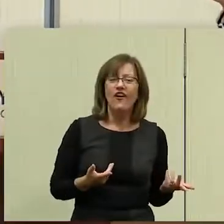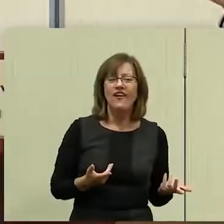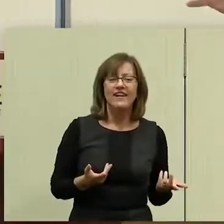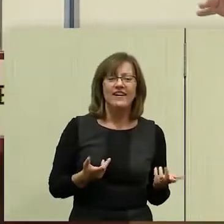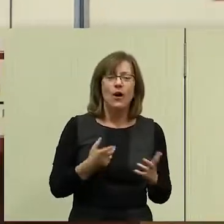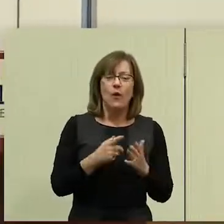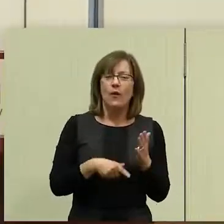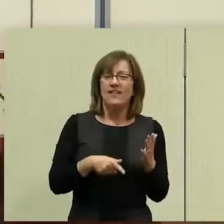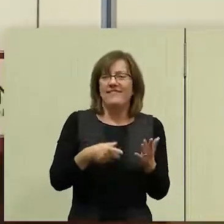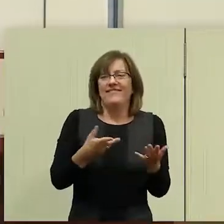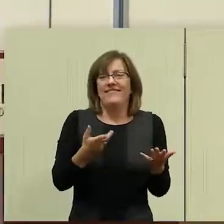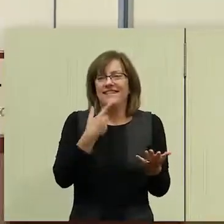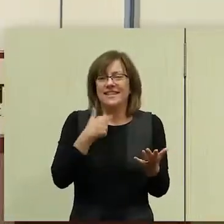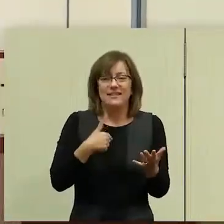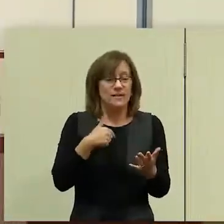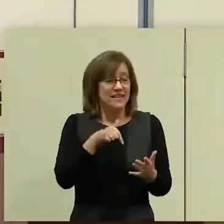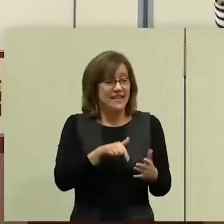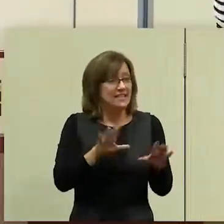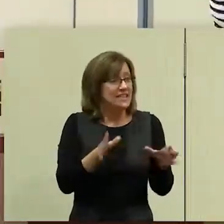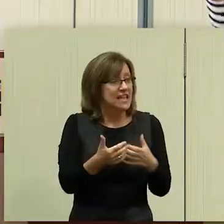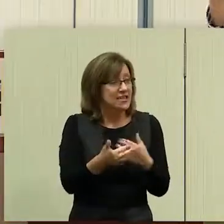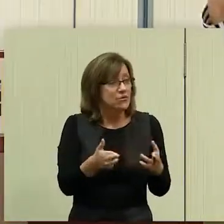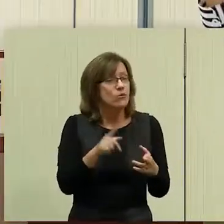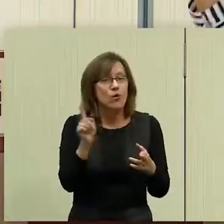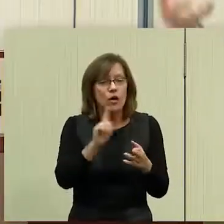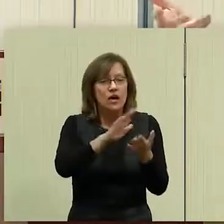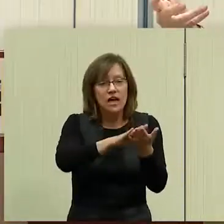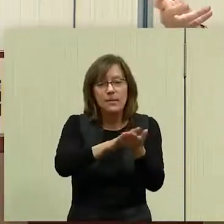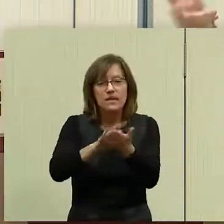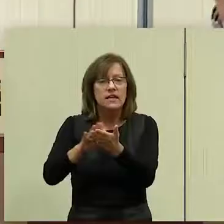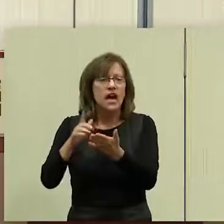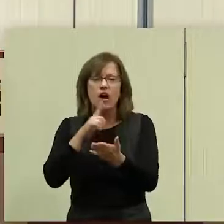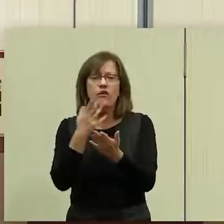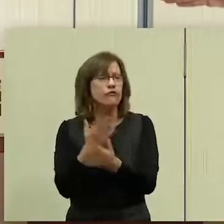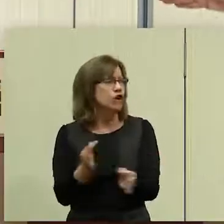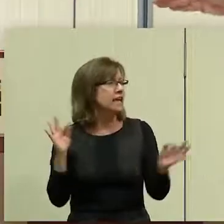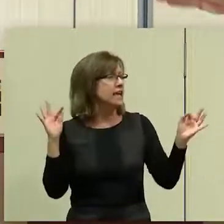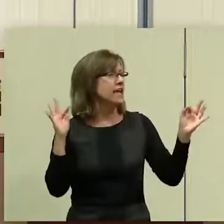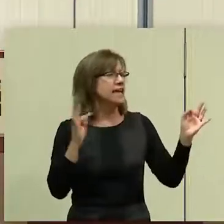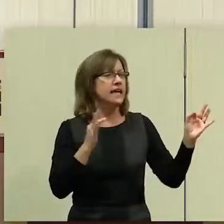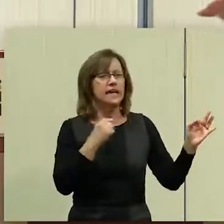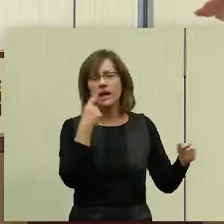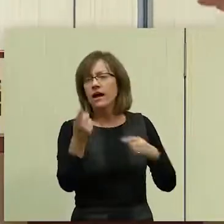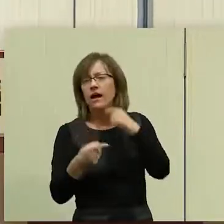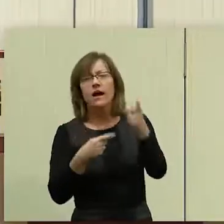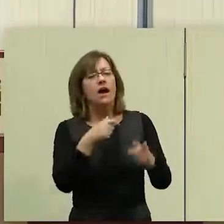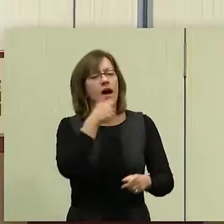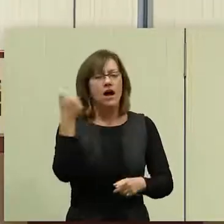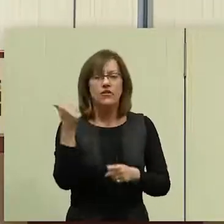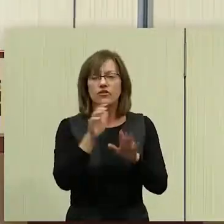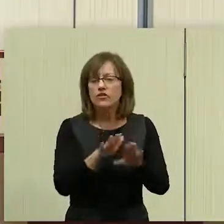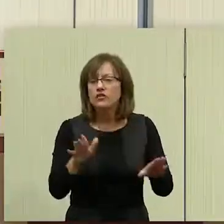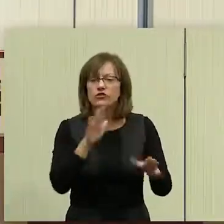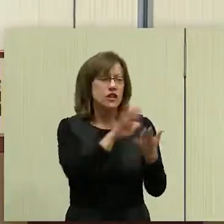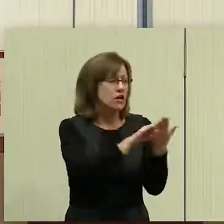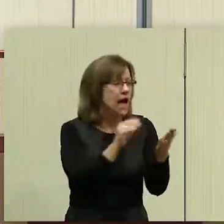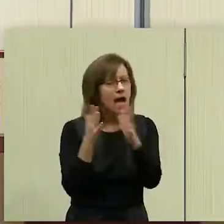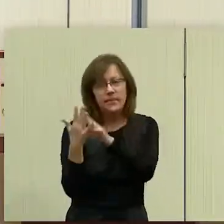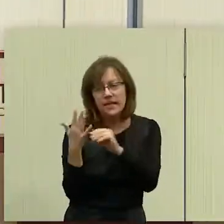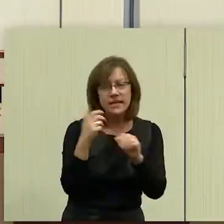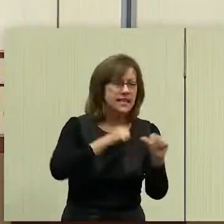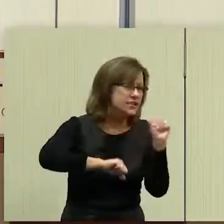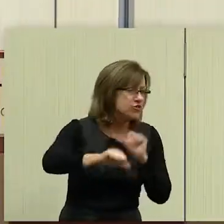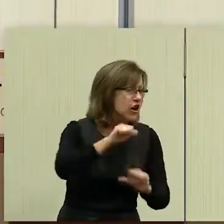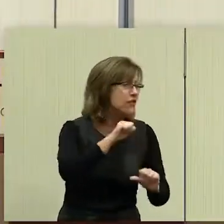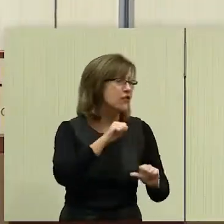what that tells me too is this is a classroom where compliments come liberally, that other children are imitating and complimenting the